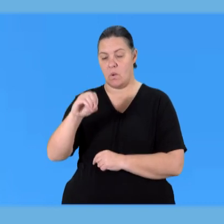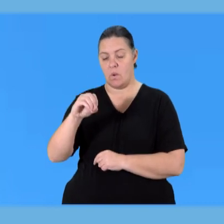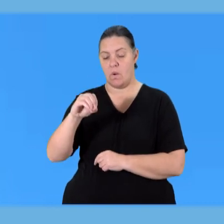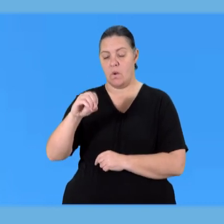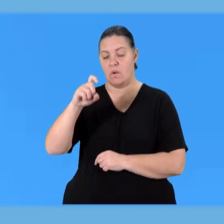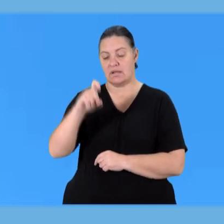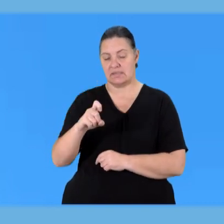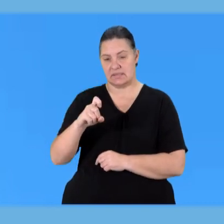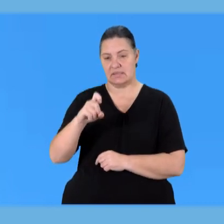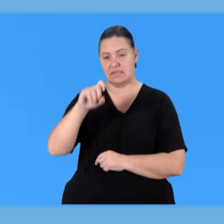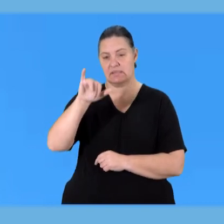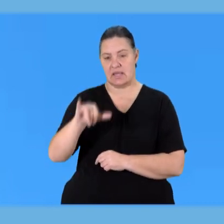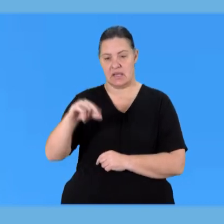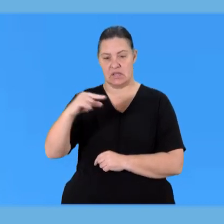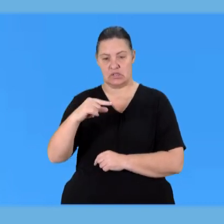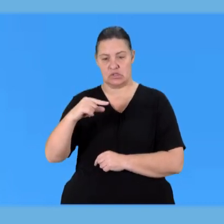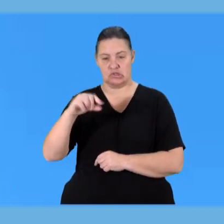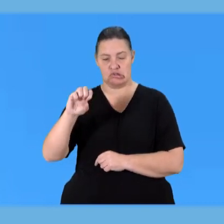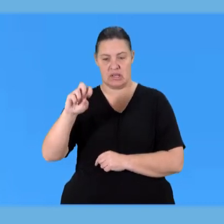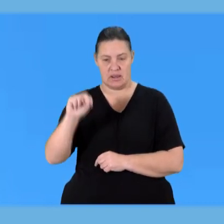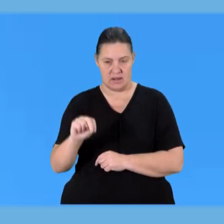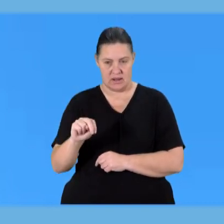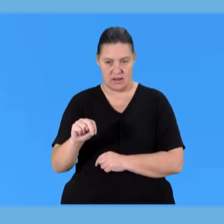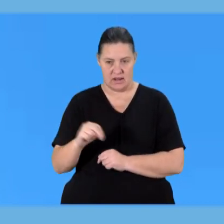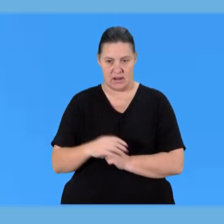calcium reacting with oxygen.